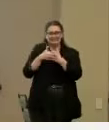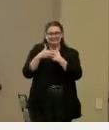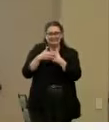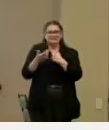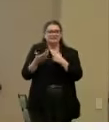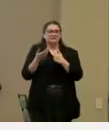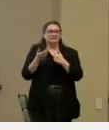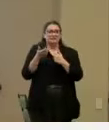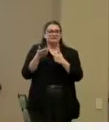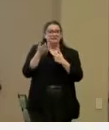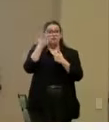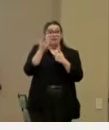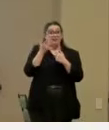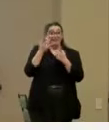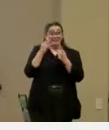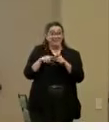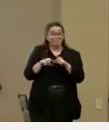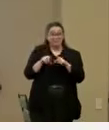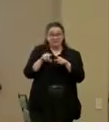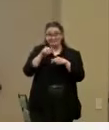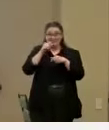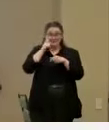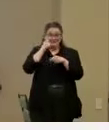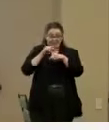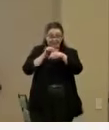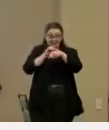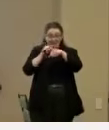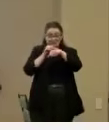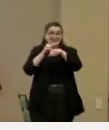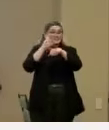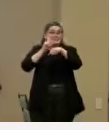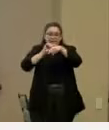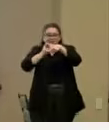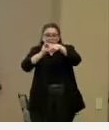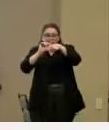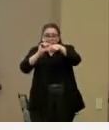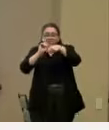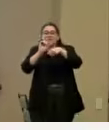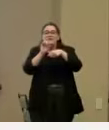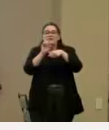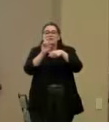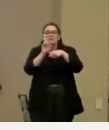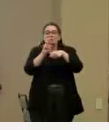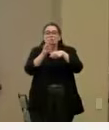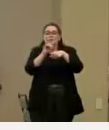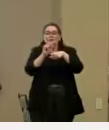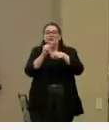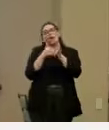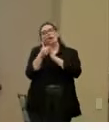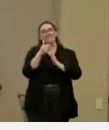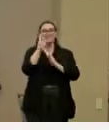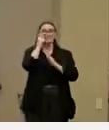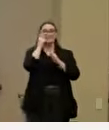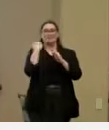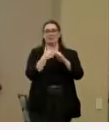that? Because there's some activity going on in the dermis of the skin. When we think of the skin, we think of